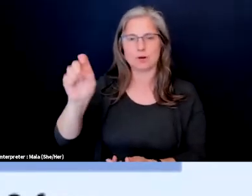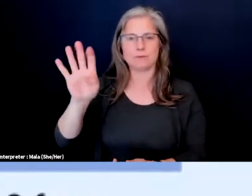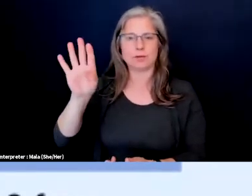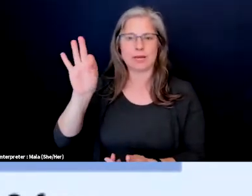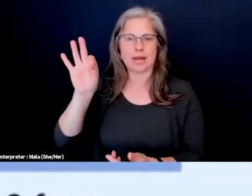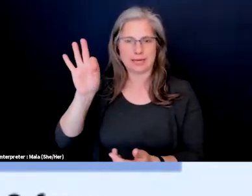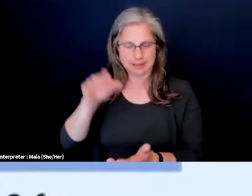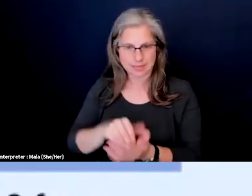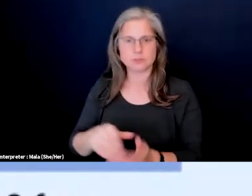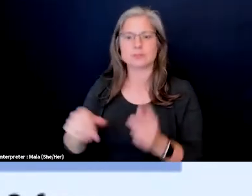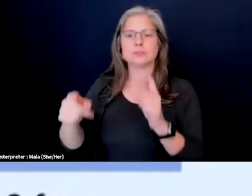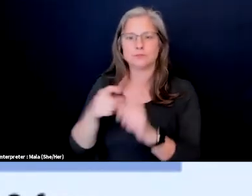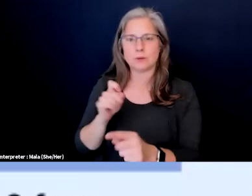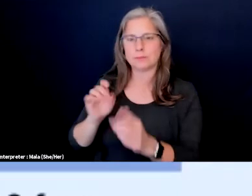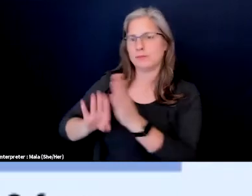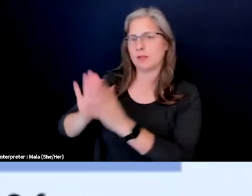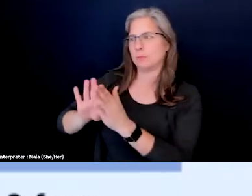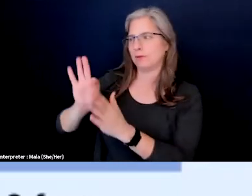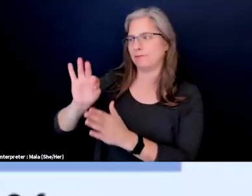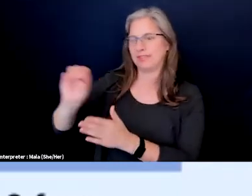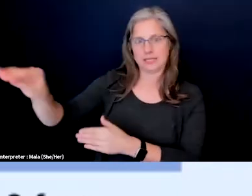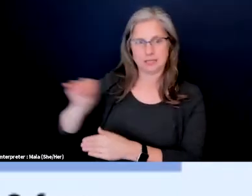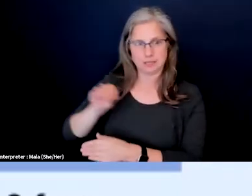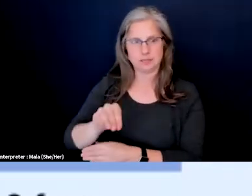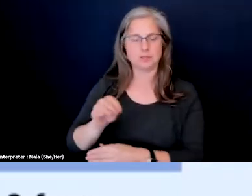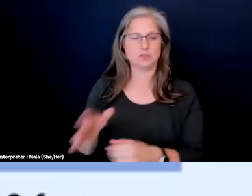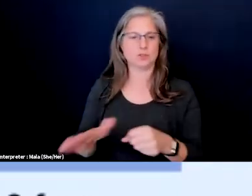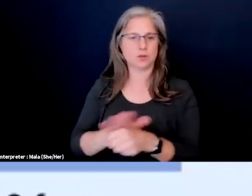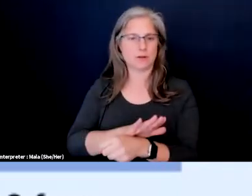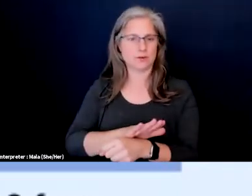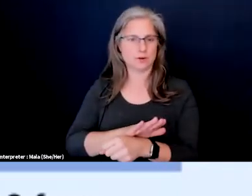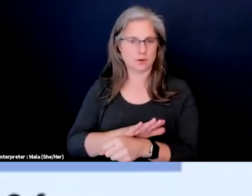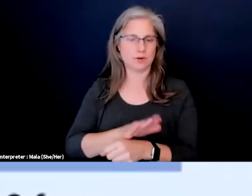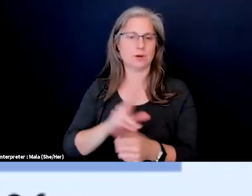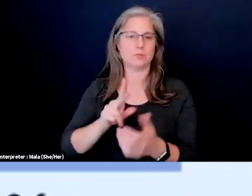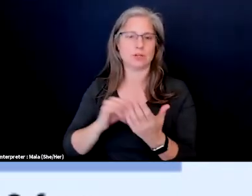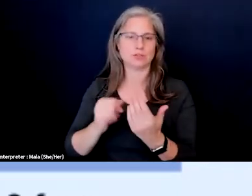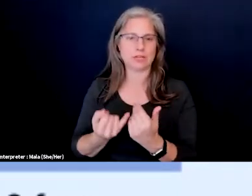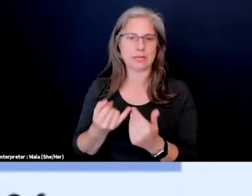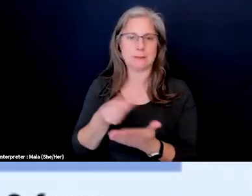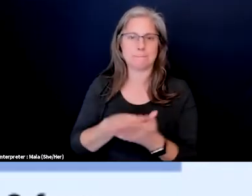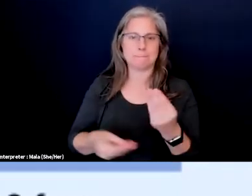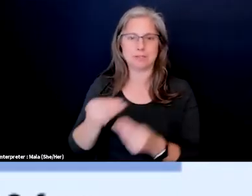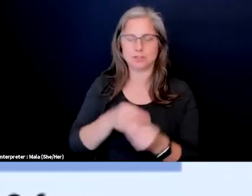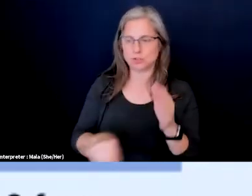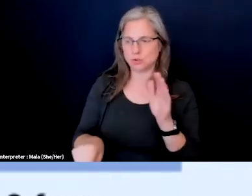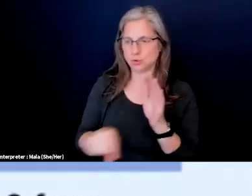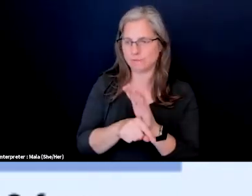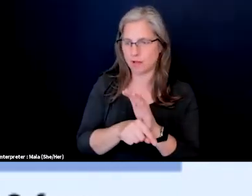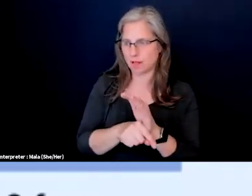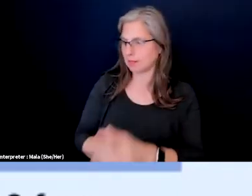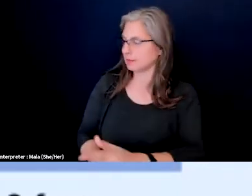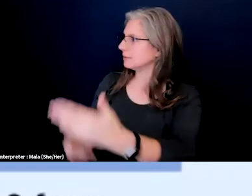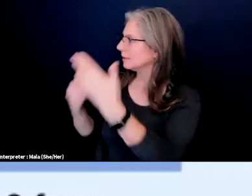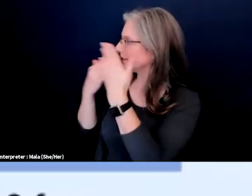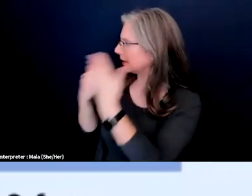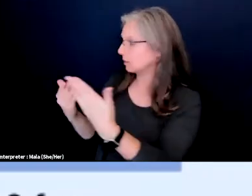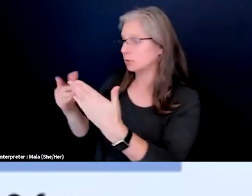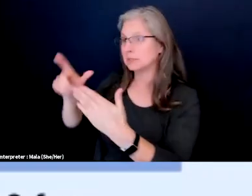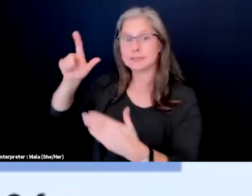$2,288,149 from developer fee funds to cover the project budget shortfall. Great, thank you. Is there a second?